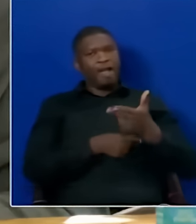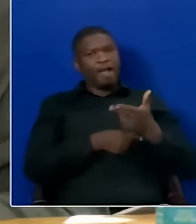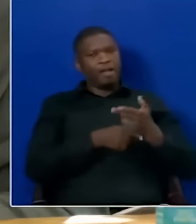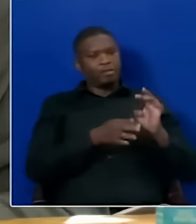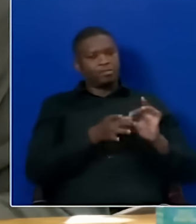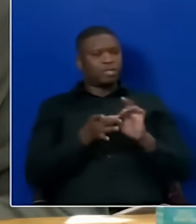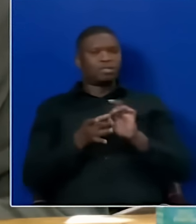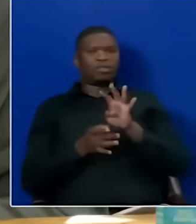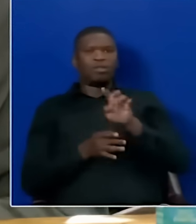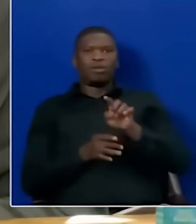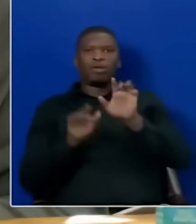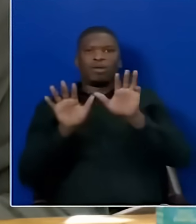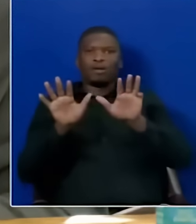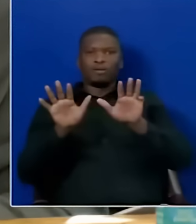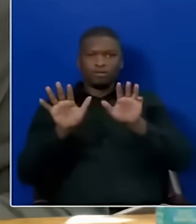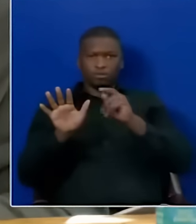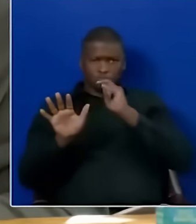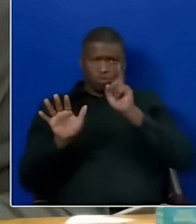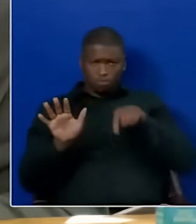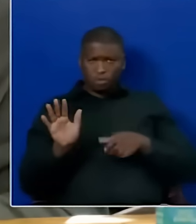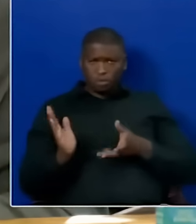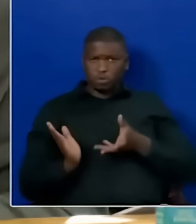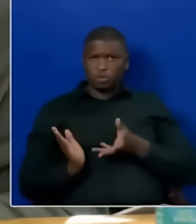which is what it should have referred to all along.